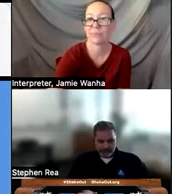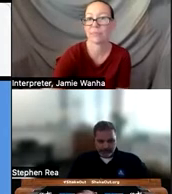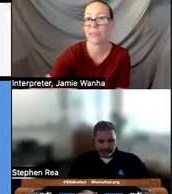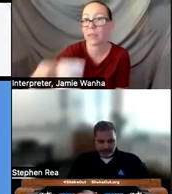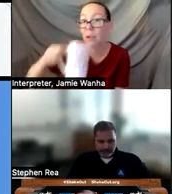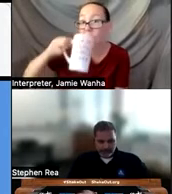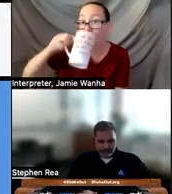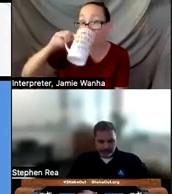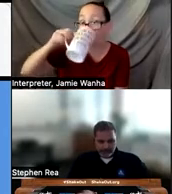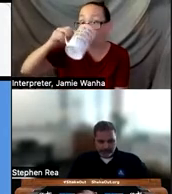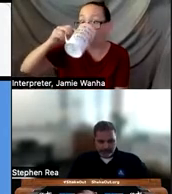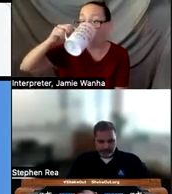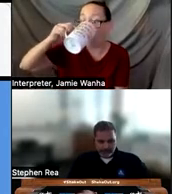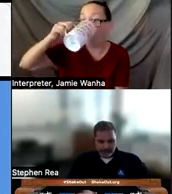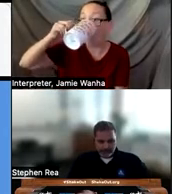You're on mute, Stephen.